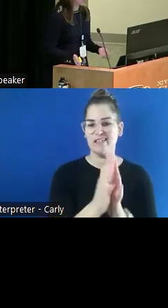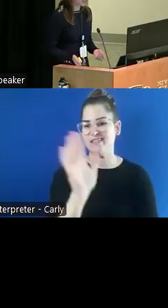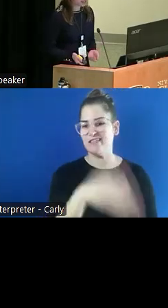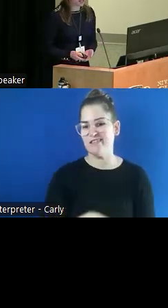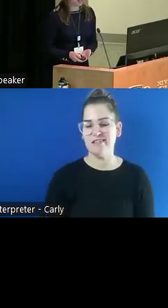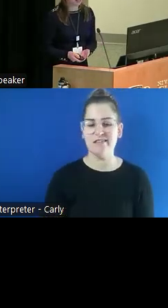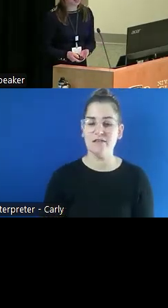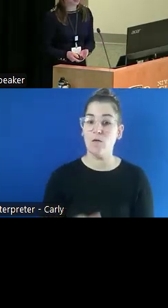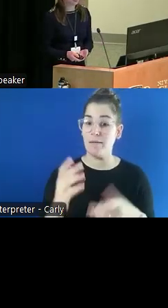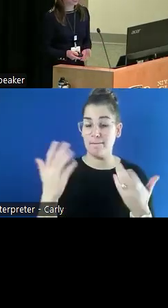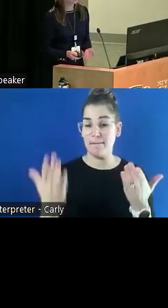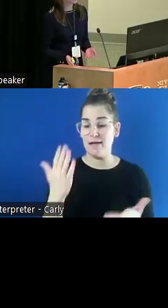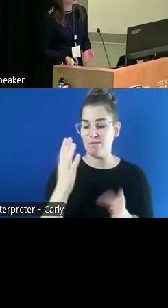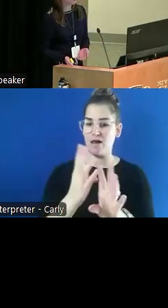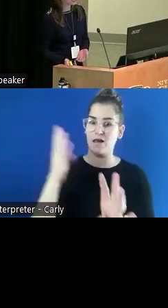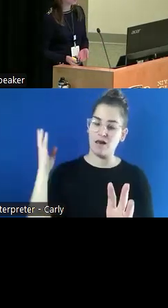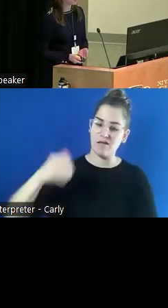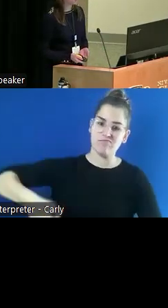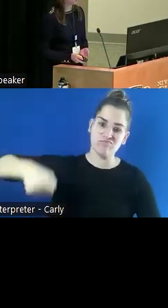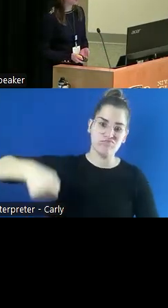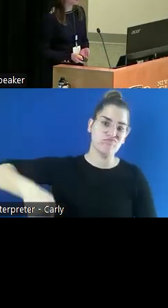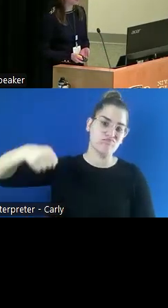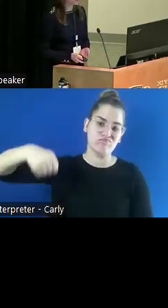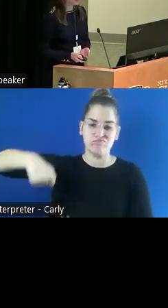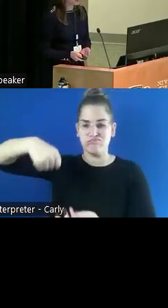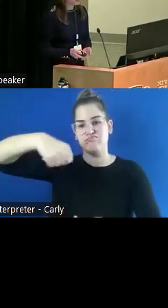long cashier lines. I have to carry those heavy bags home.